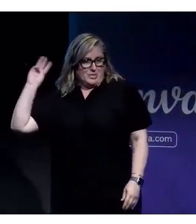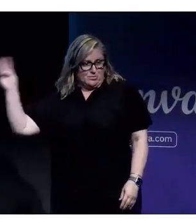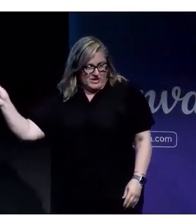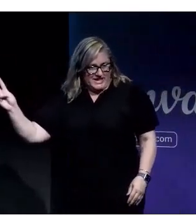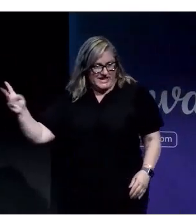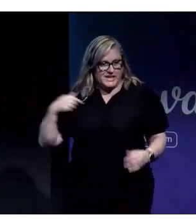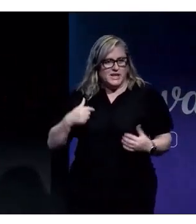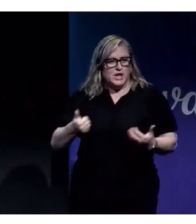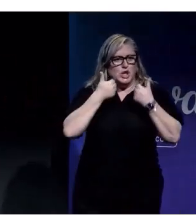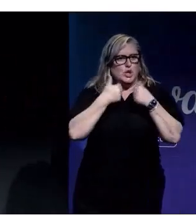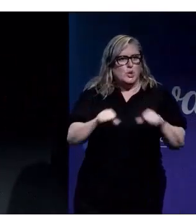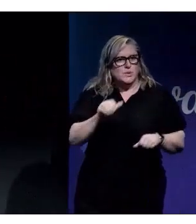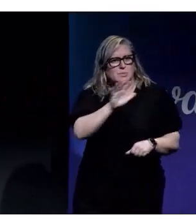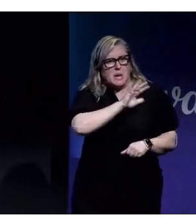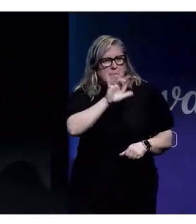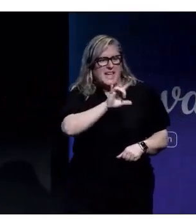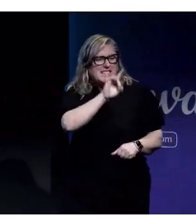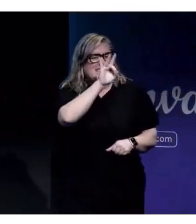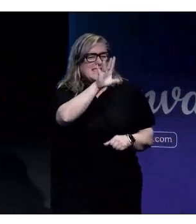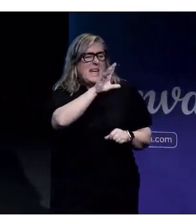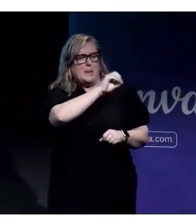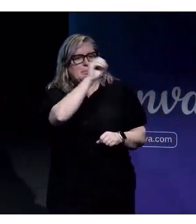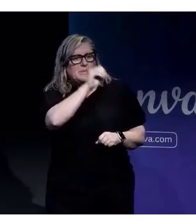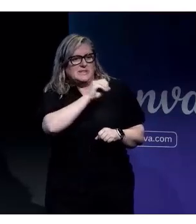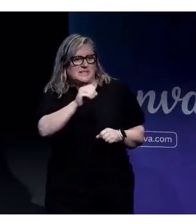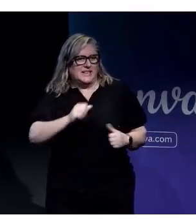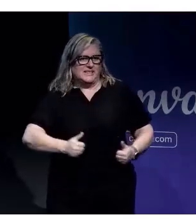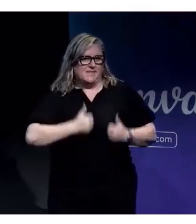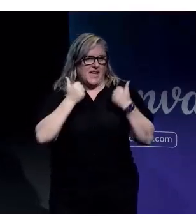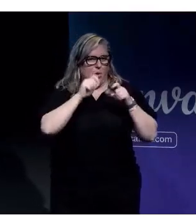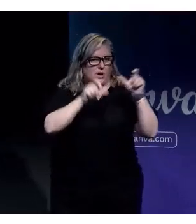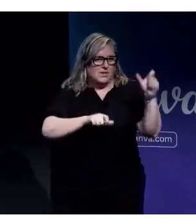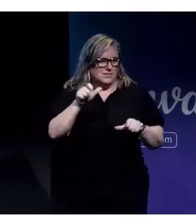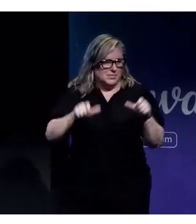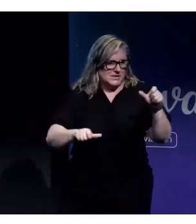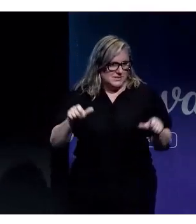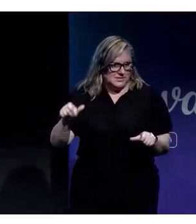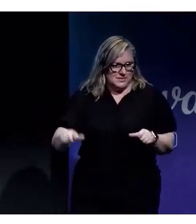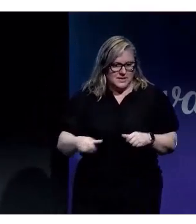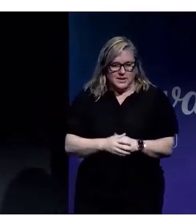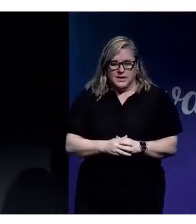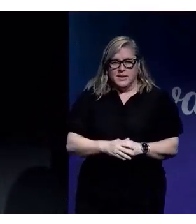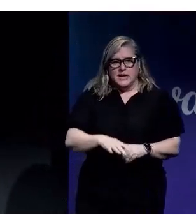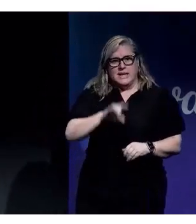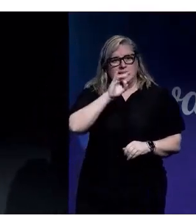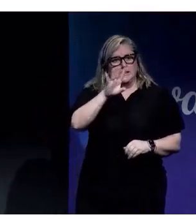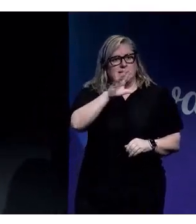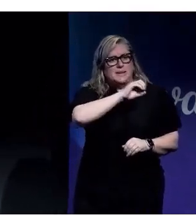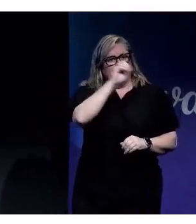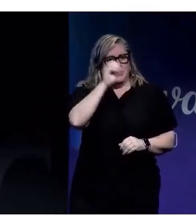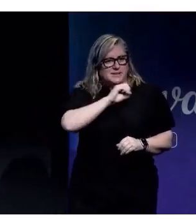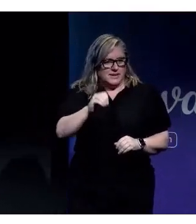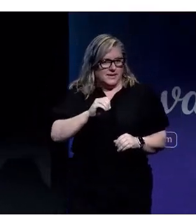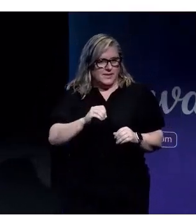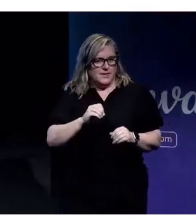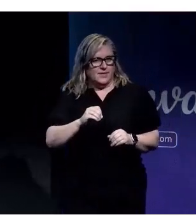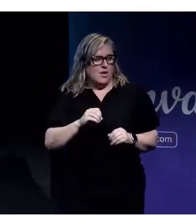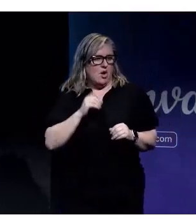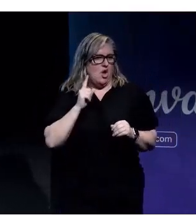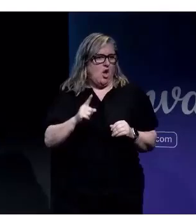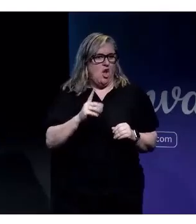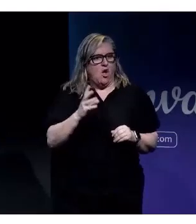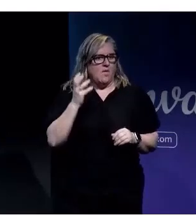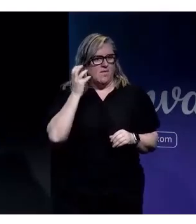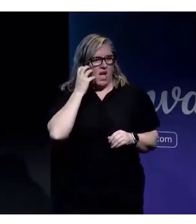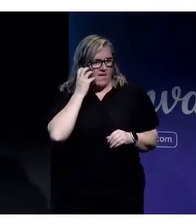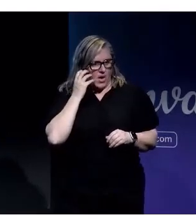about 10% of our customer base collectively. So 10% of our iPhone customer base are using a